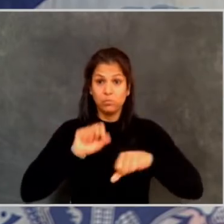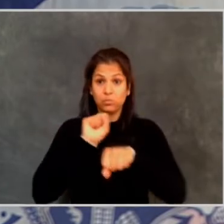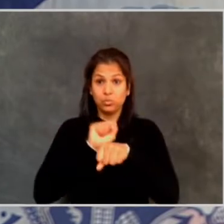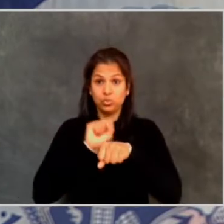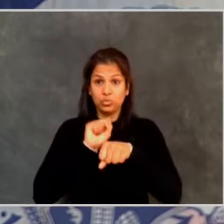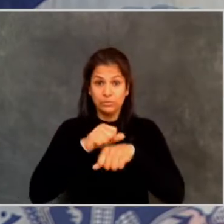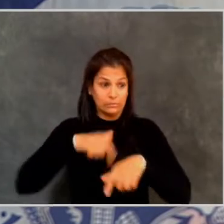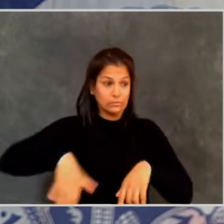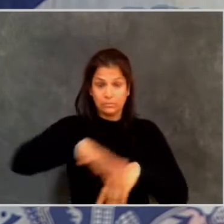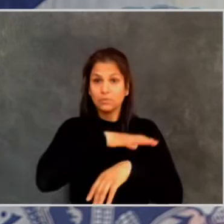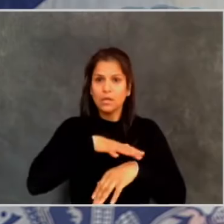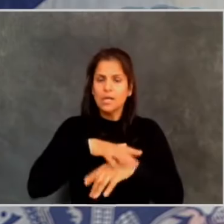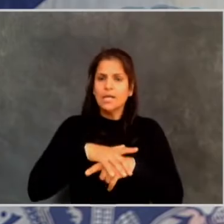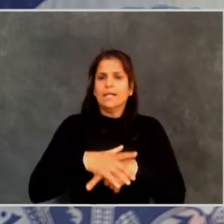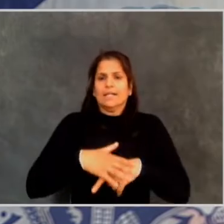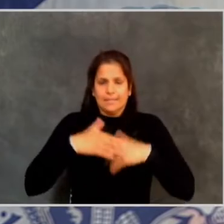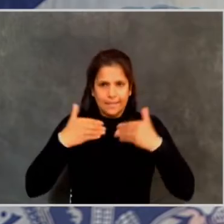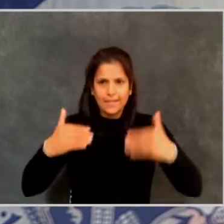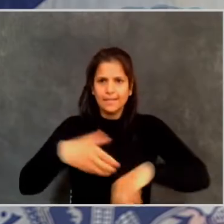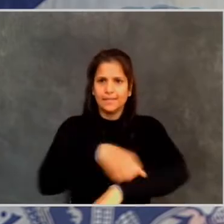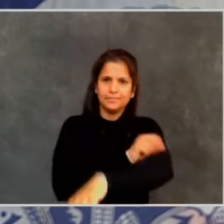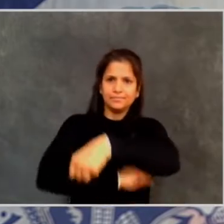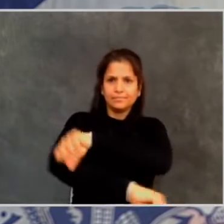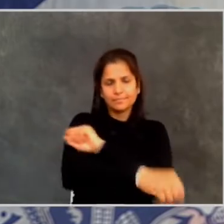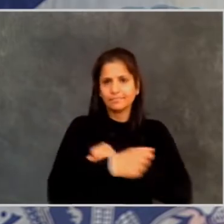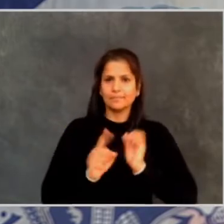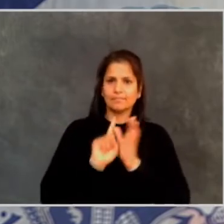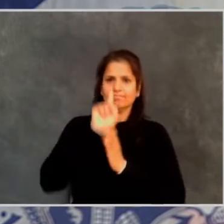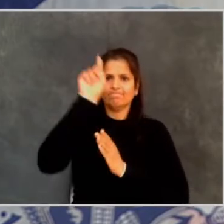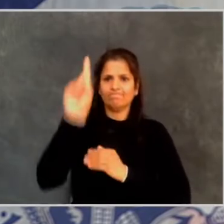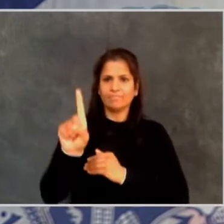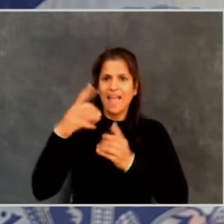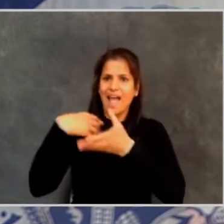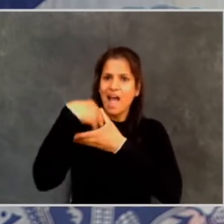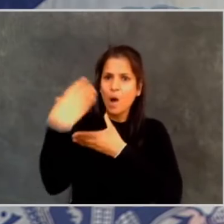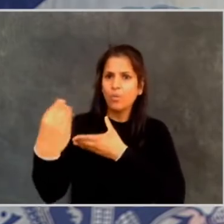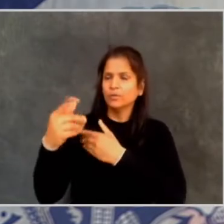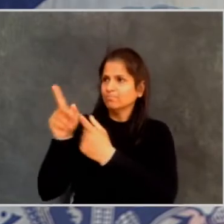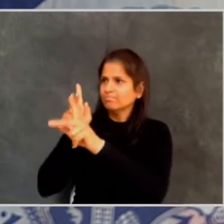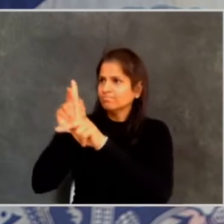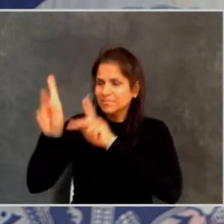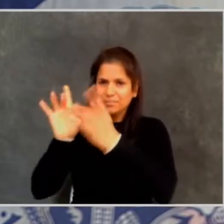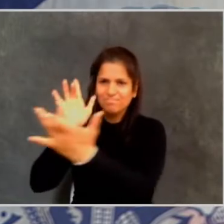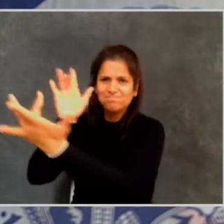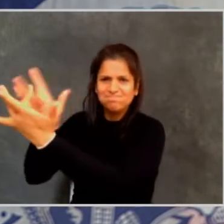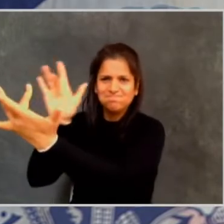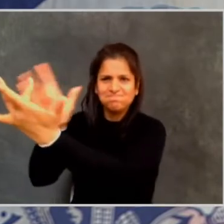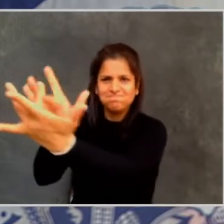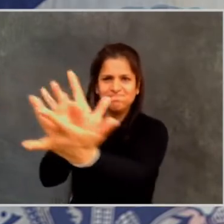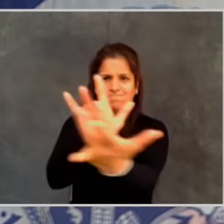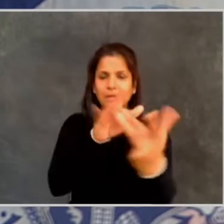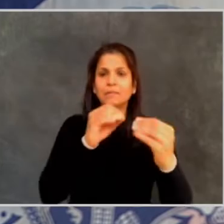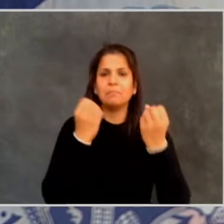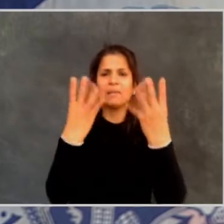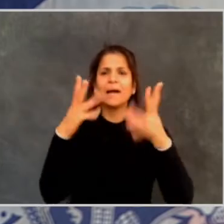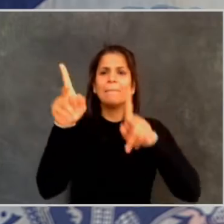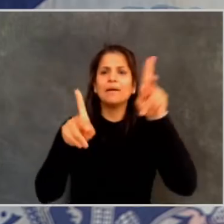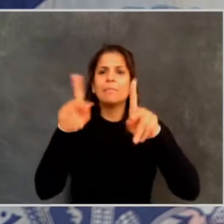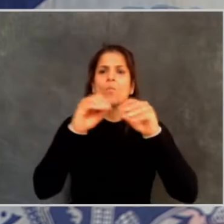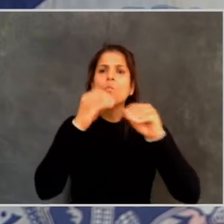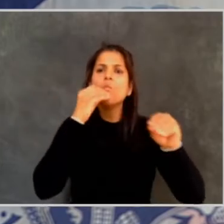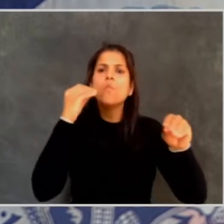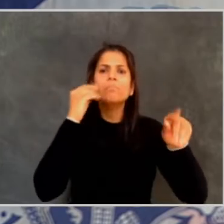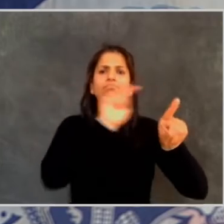get more in-person activity out there, it would be, in terms of healthcare professionals being out in communities, it would be, I think, profoundly